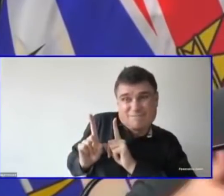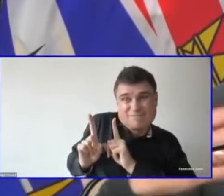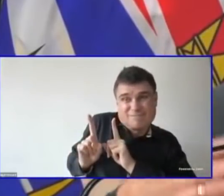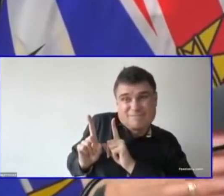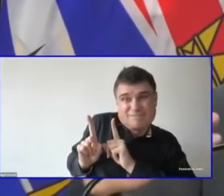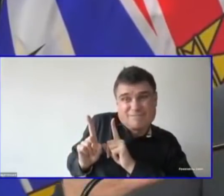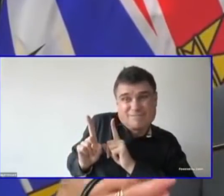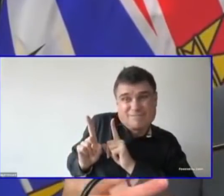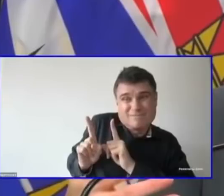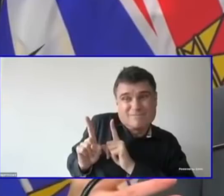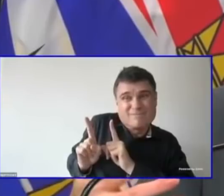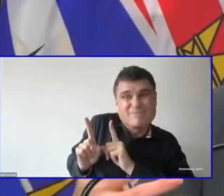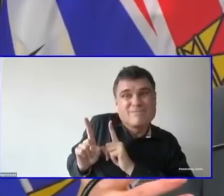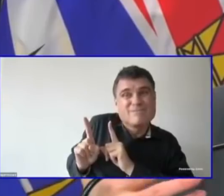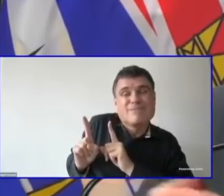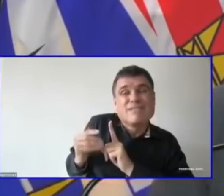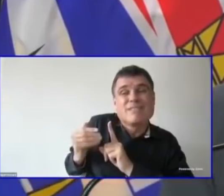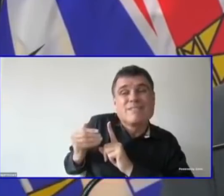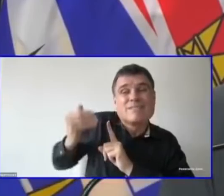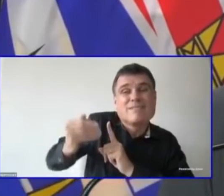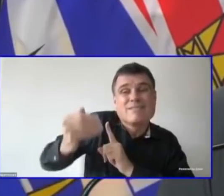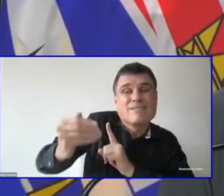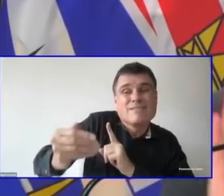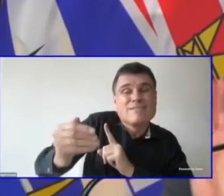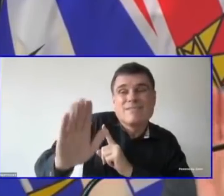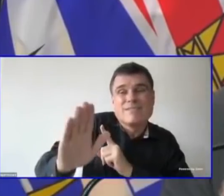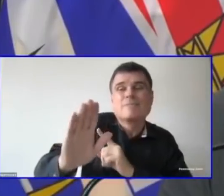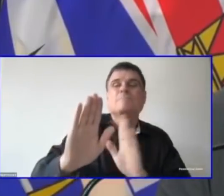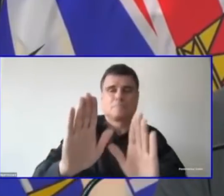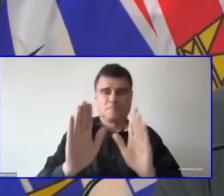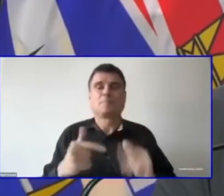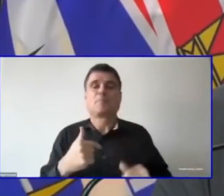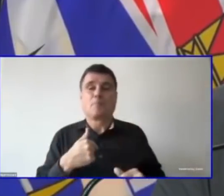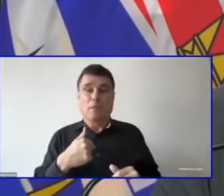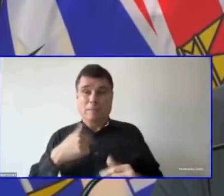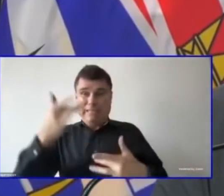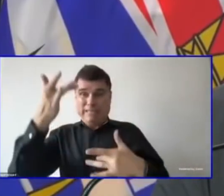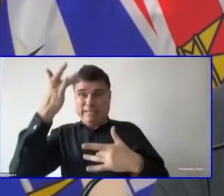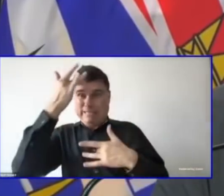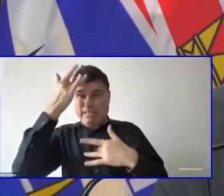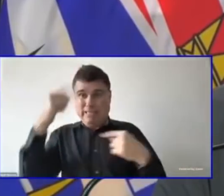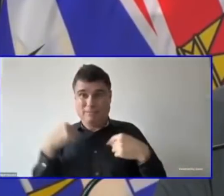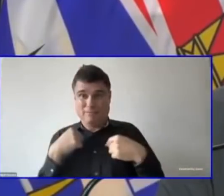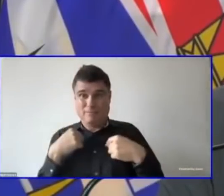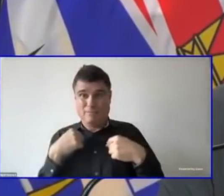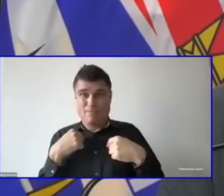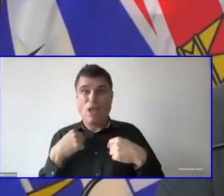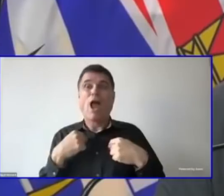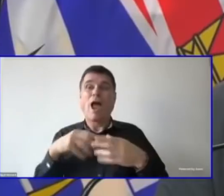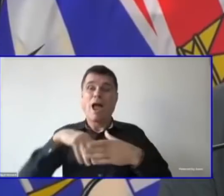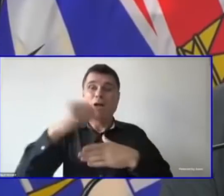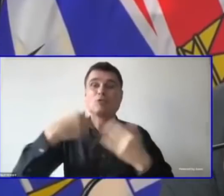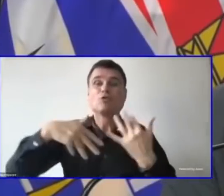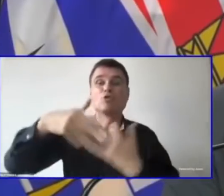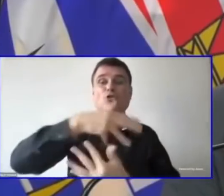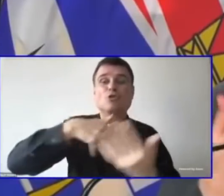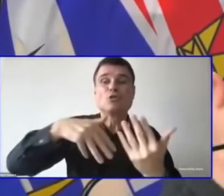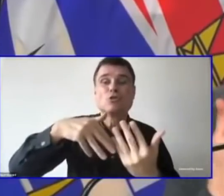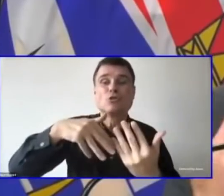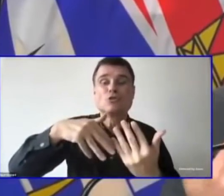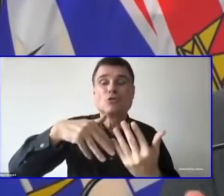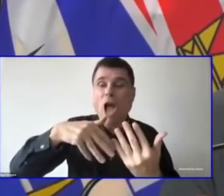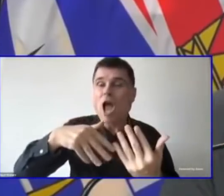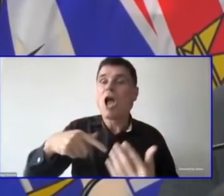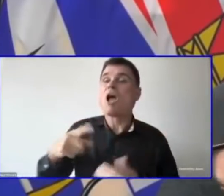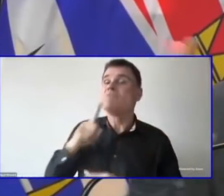notify that next generation of spread. In terms of the BC vaccine card program, and I've said this many times,